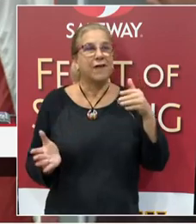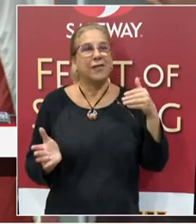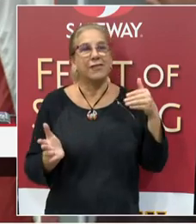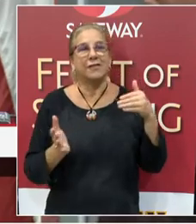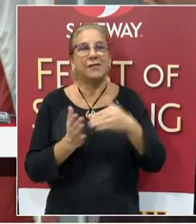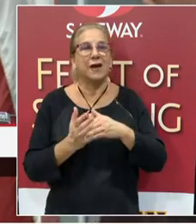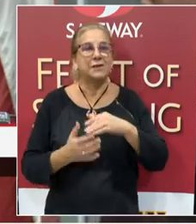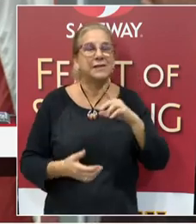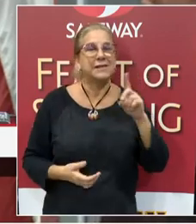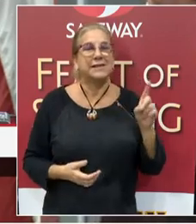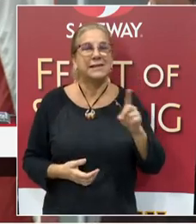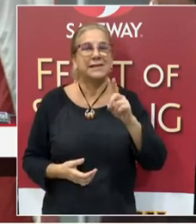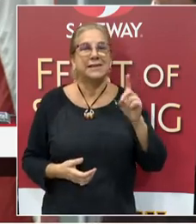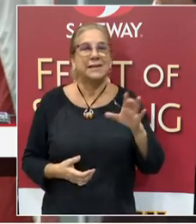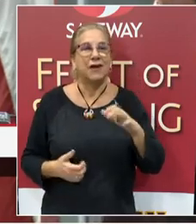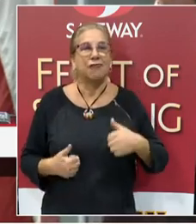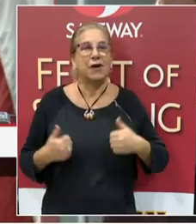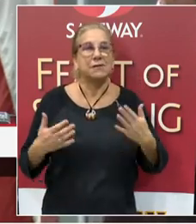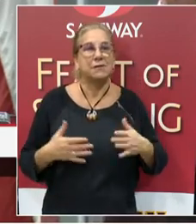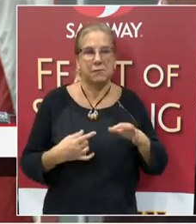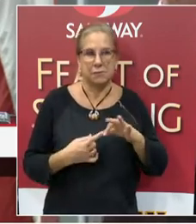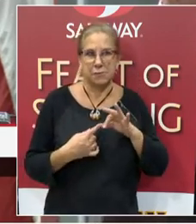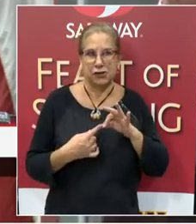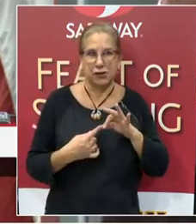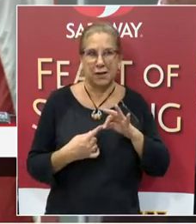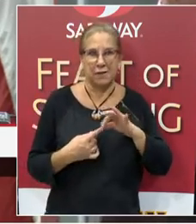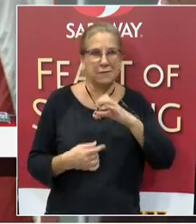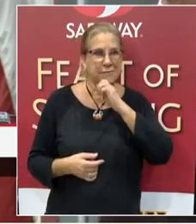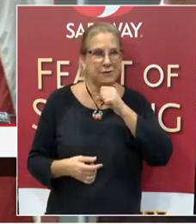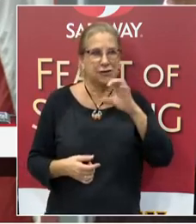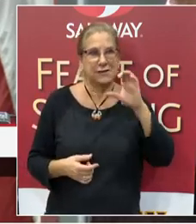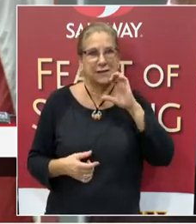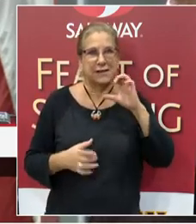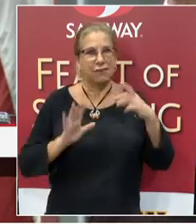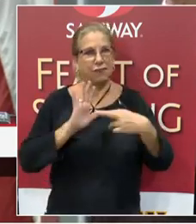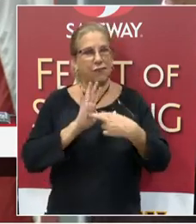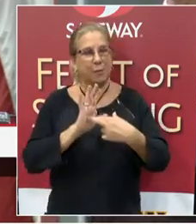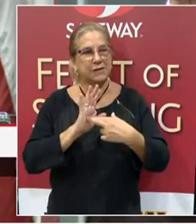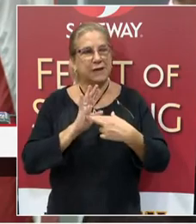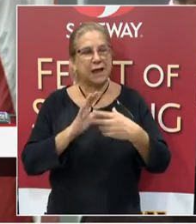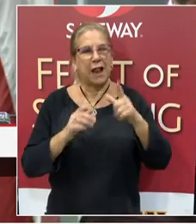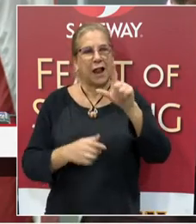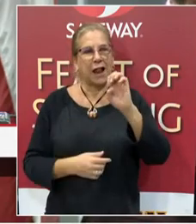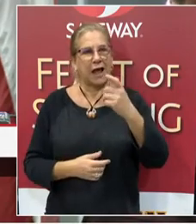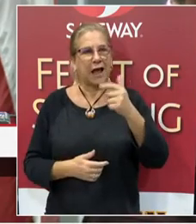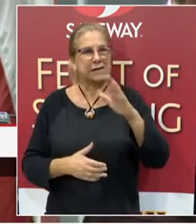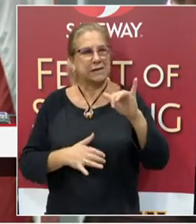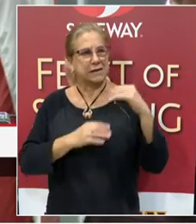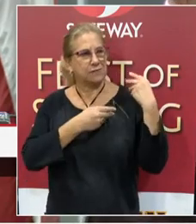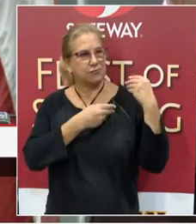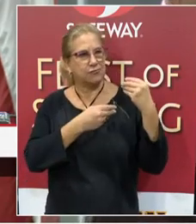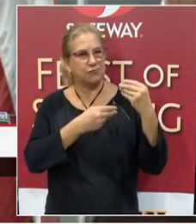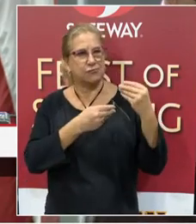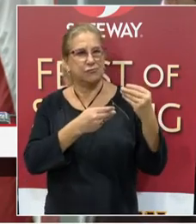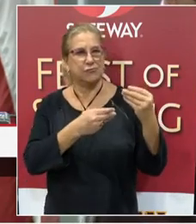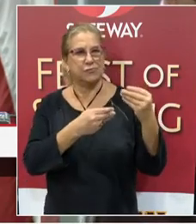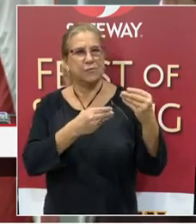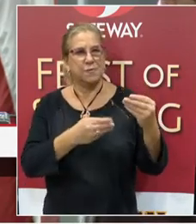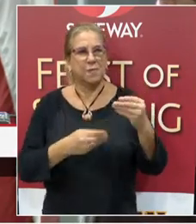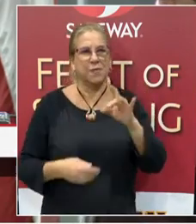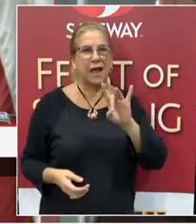our seniors who represent the legacy of all 8 wards here in Washington,